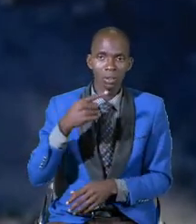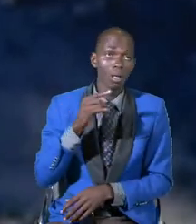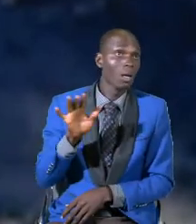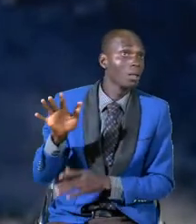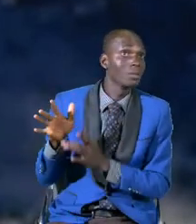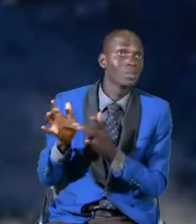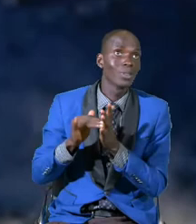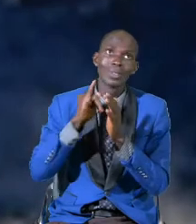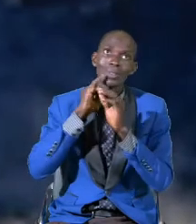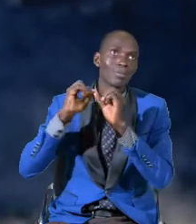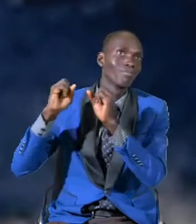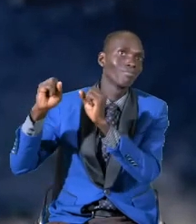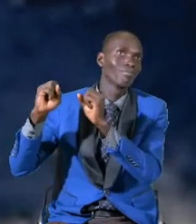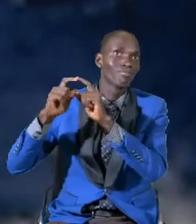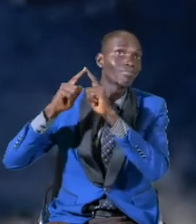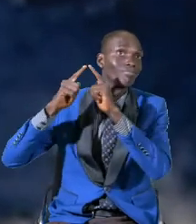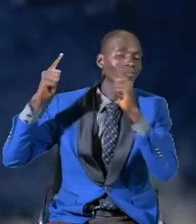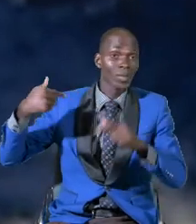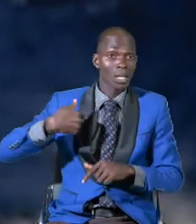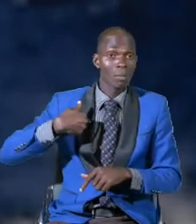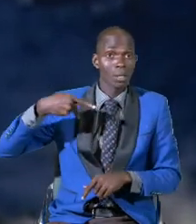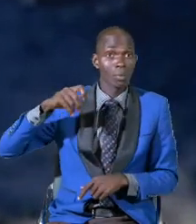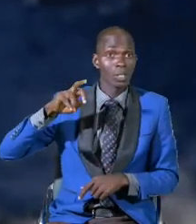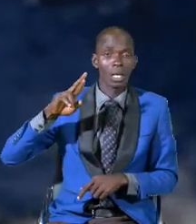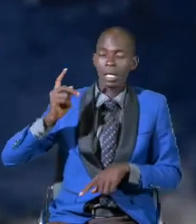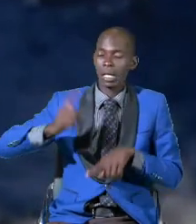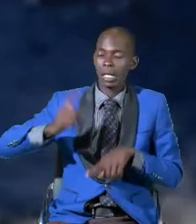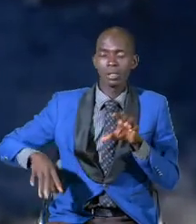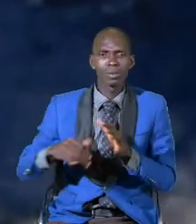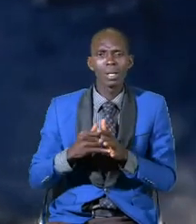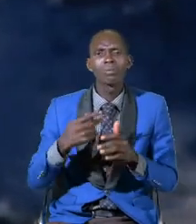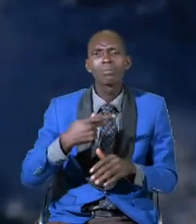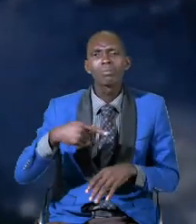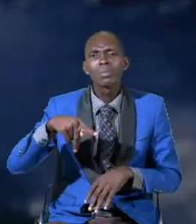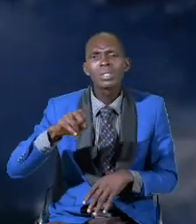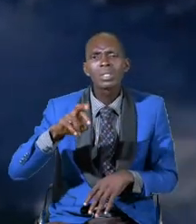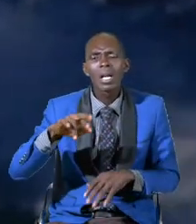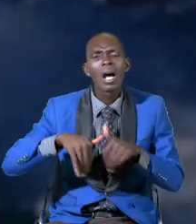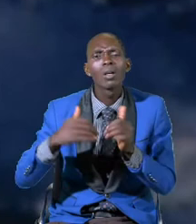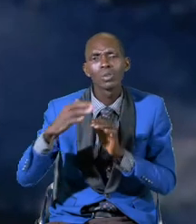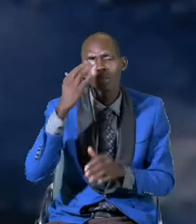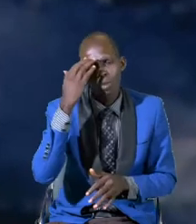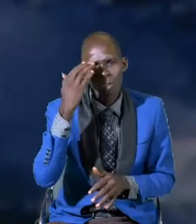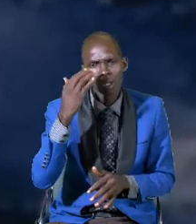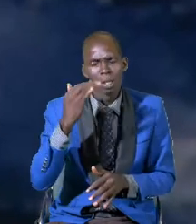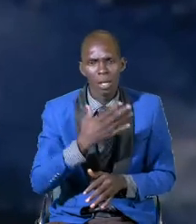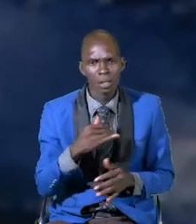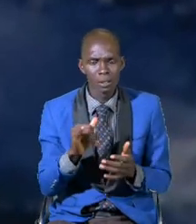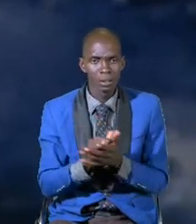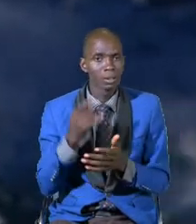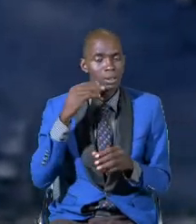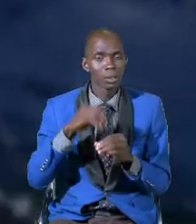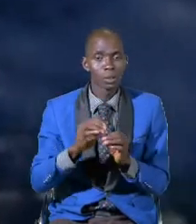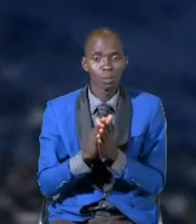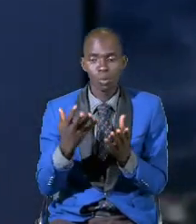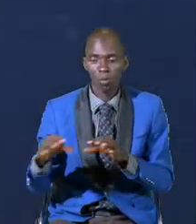I cannot do that. Peter, how do you know? And then I see Peter in chapter 5 of Acts, and